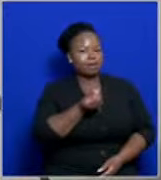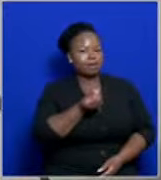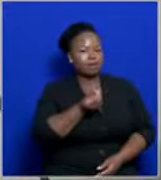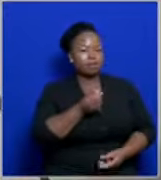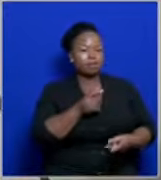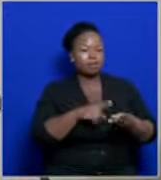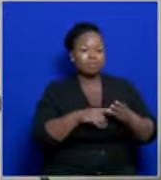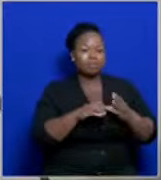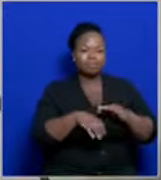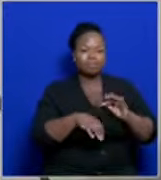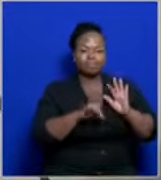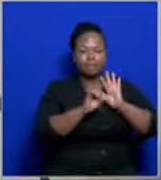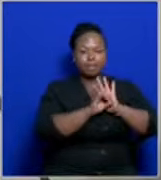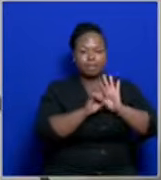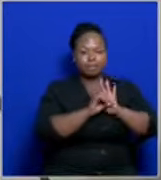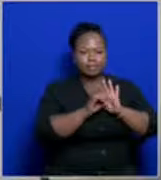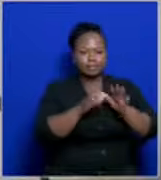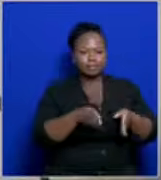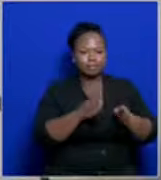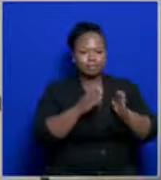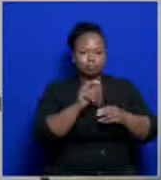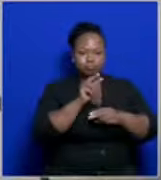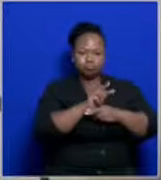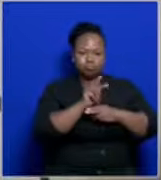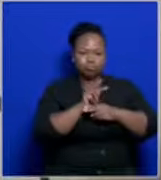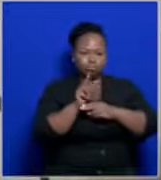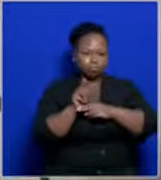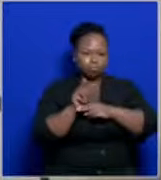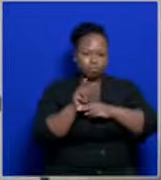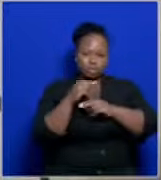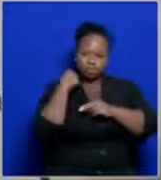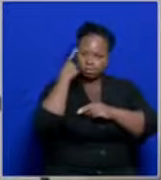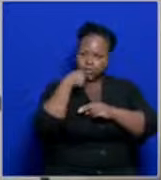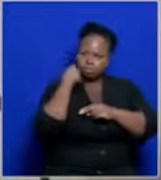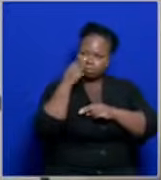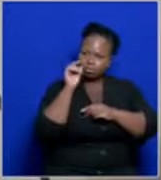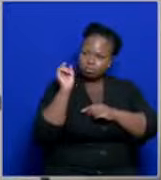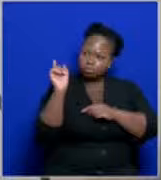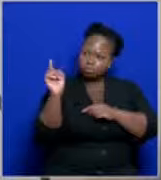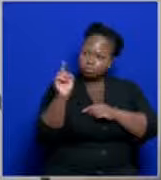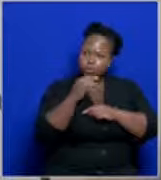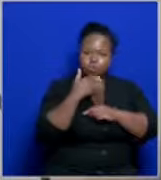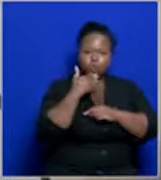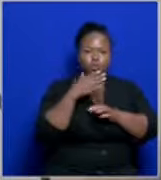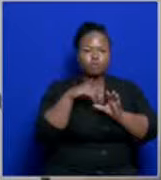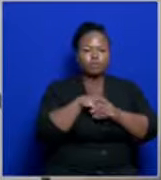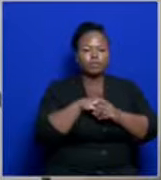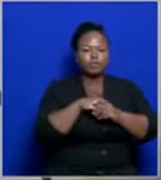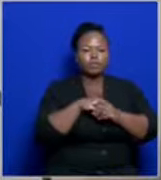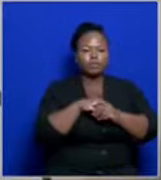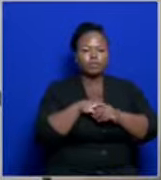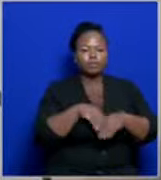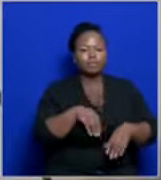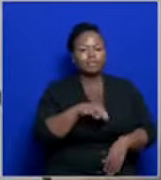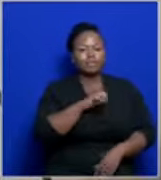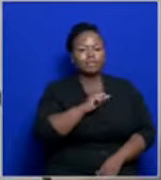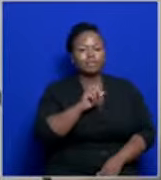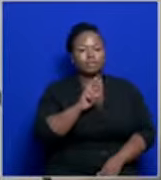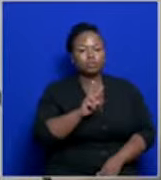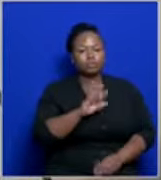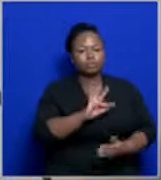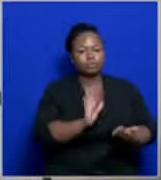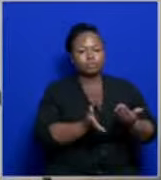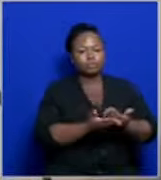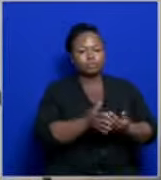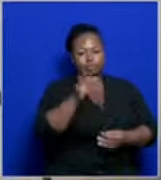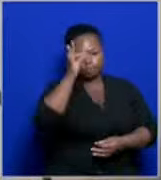must be held in order for A1 to point out the members involved. A2 must be accompanied by an affidavit from car